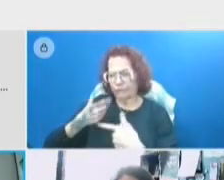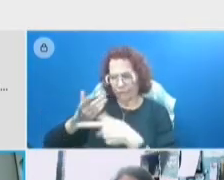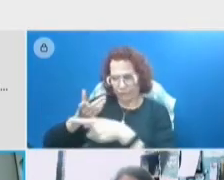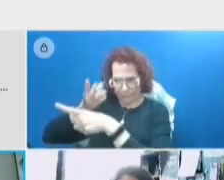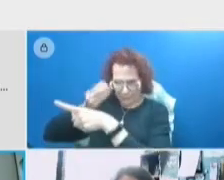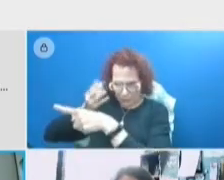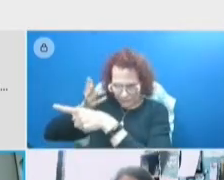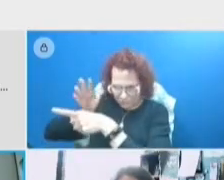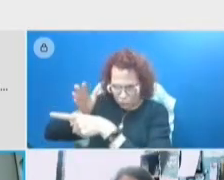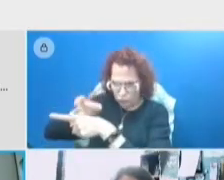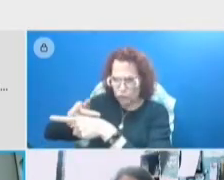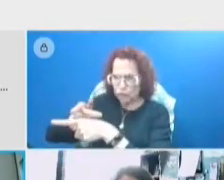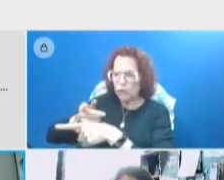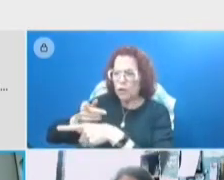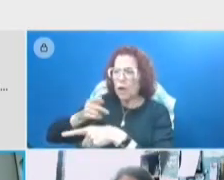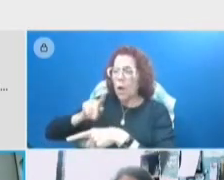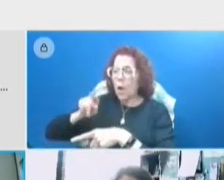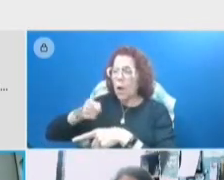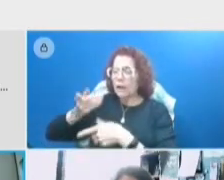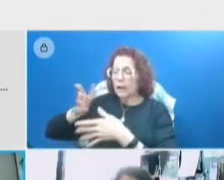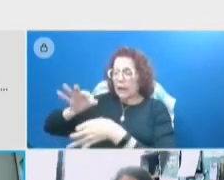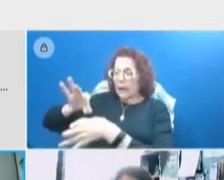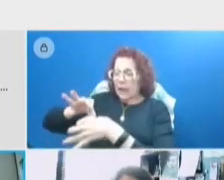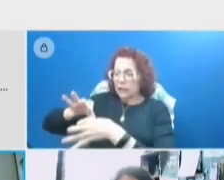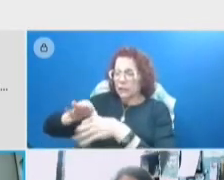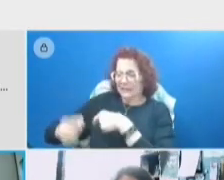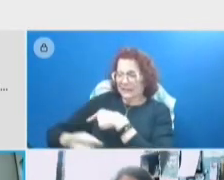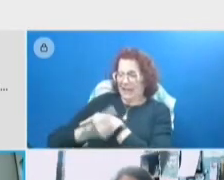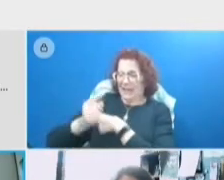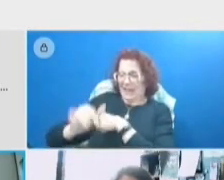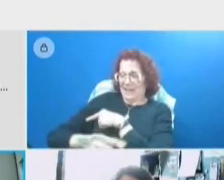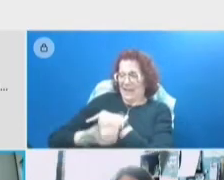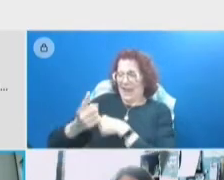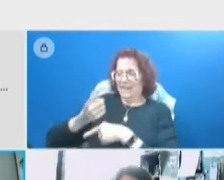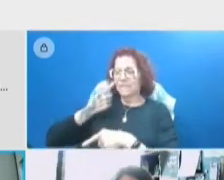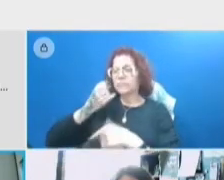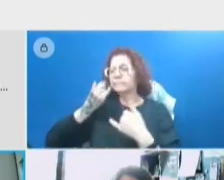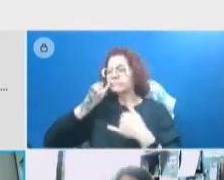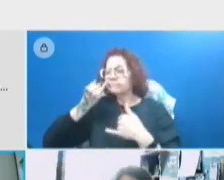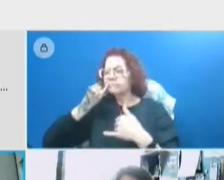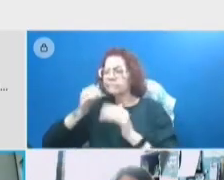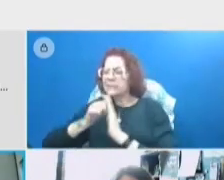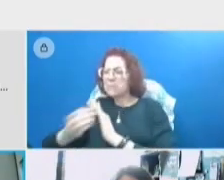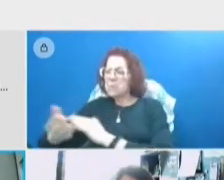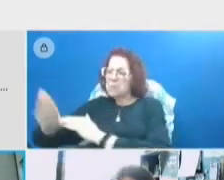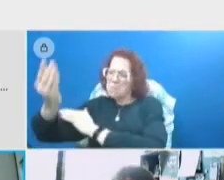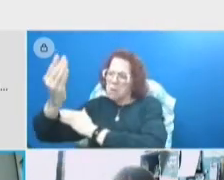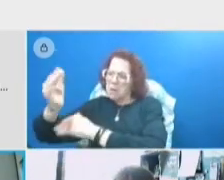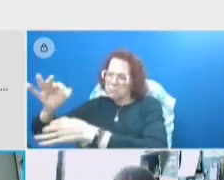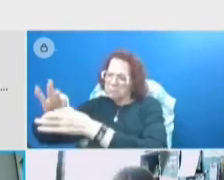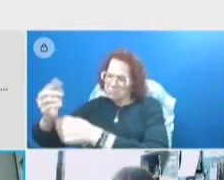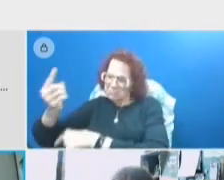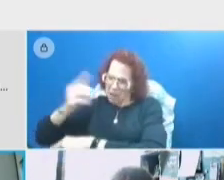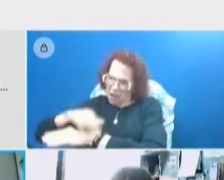on election day, for example, in the morning on election day, ends up going into the